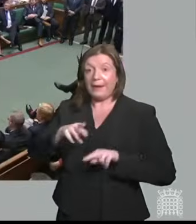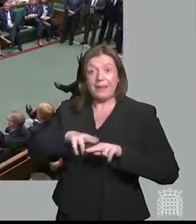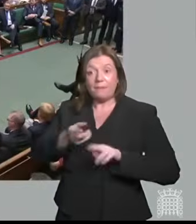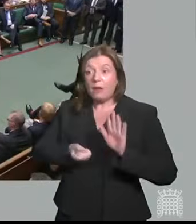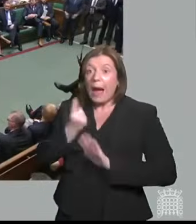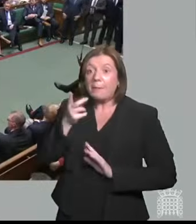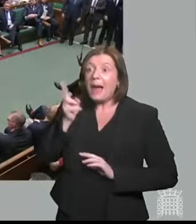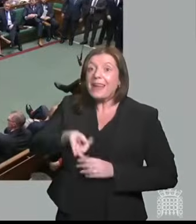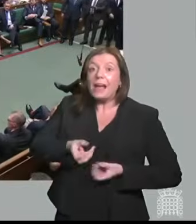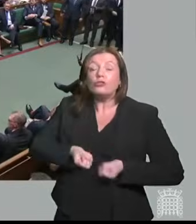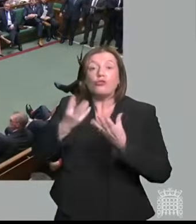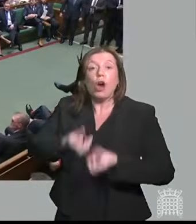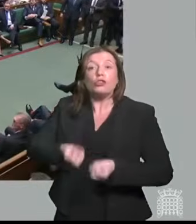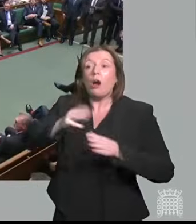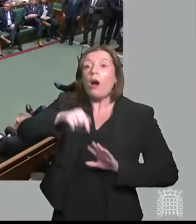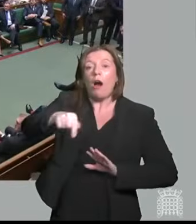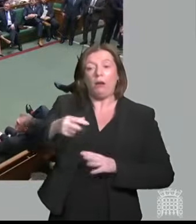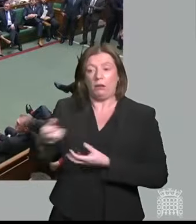disruption?